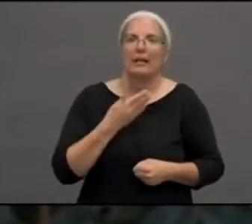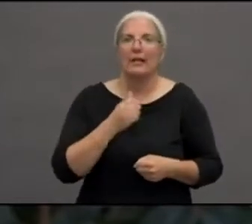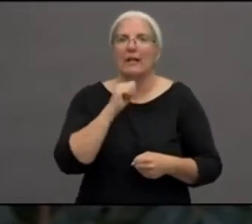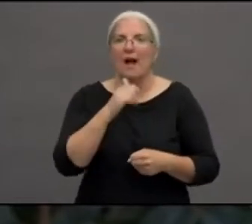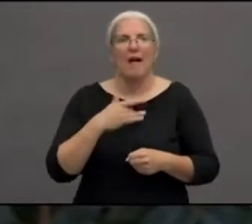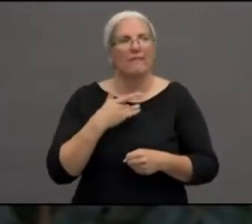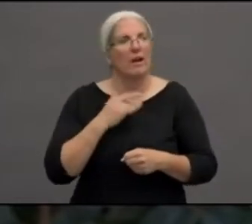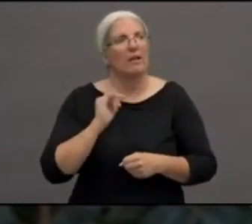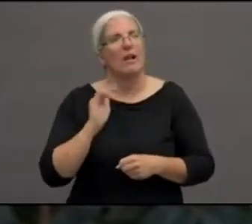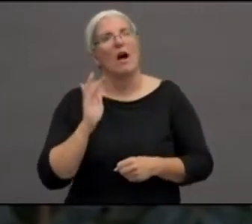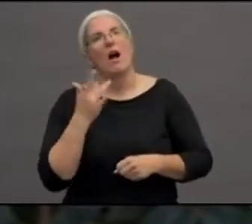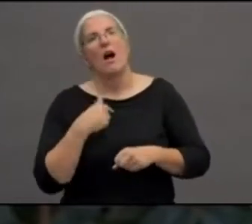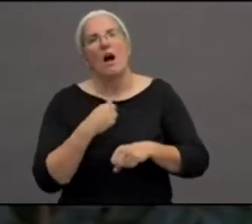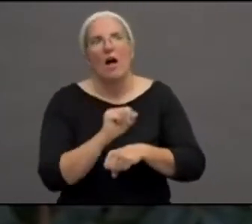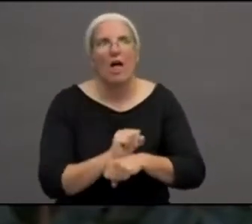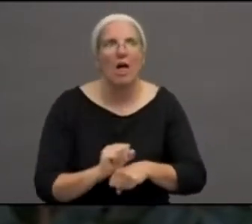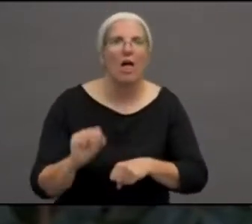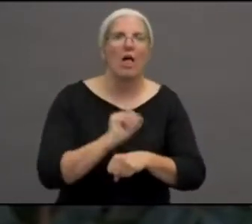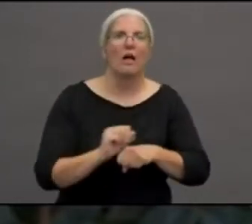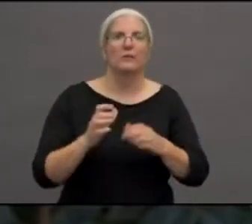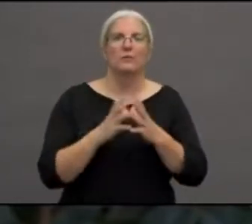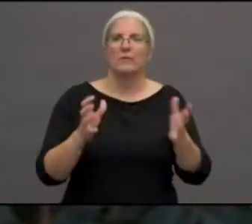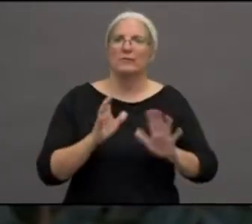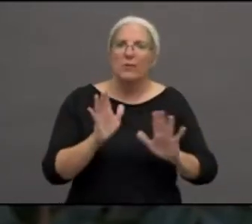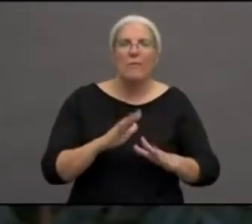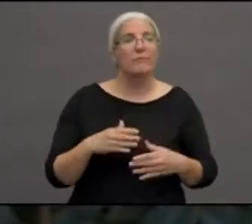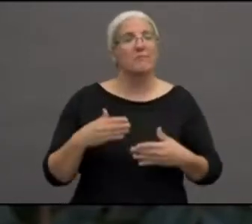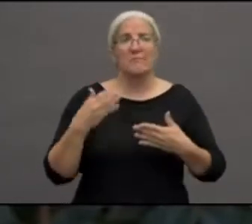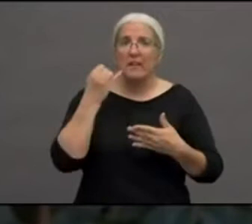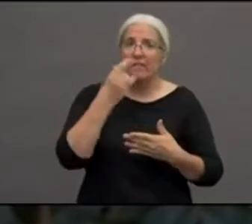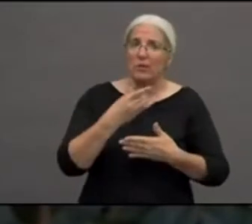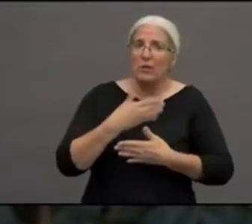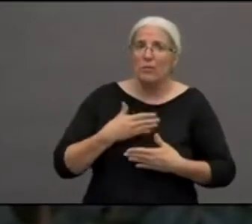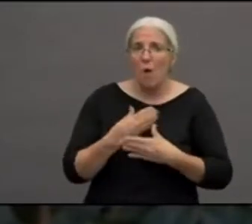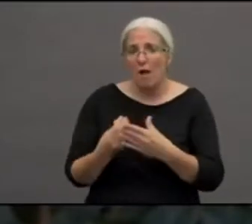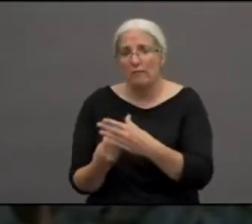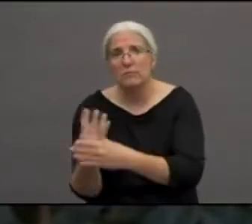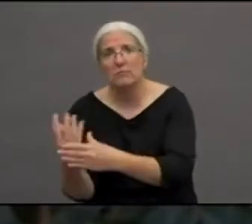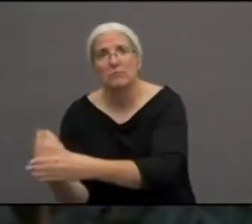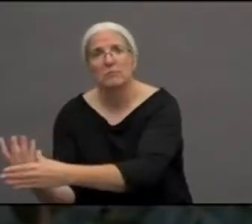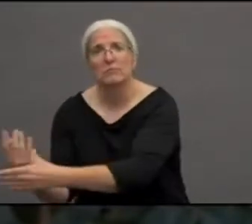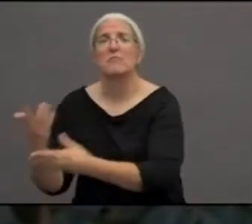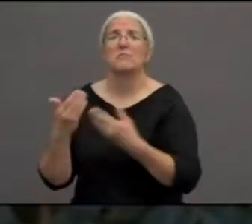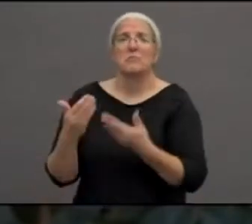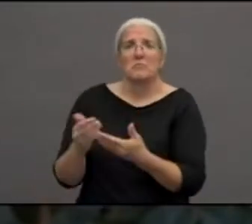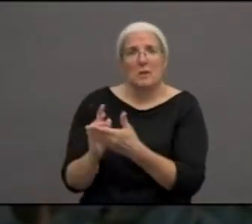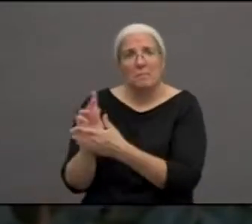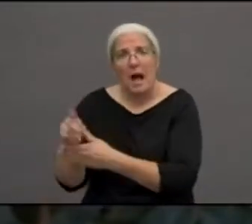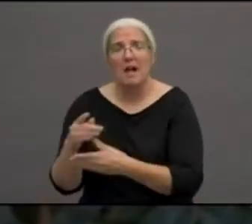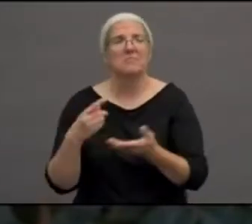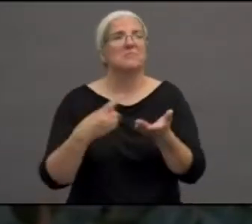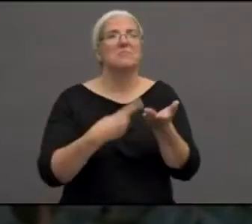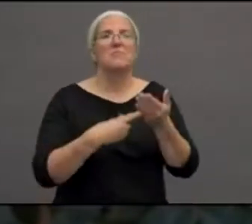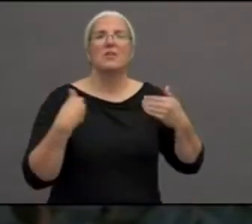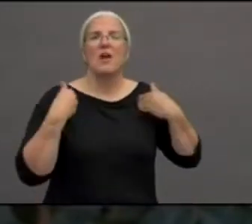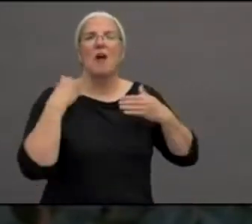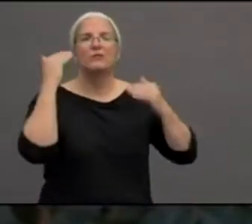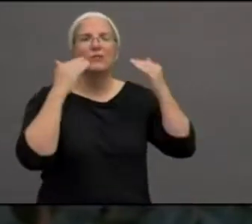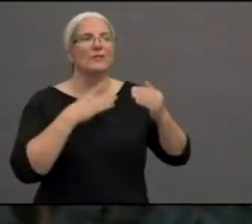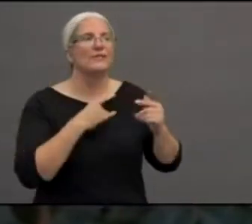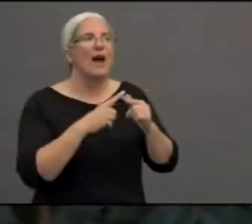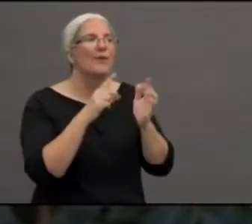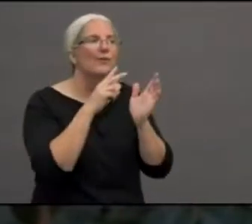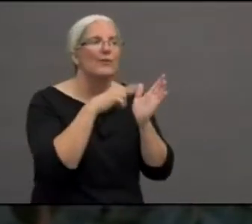you're doing it. I like gardening. A lot of young adults like to see movies or write